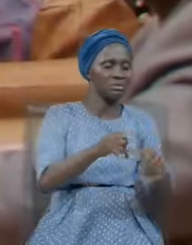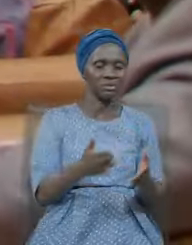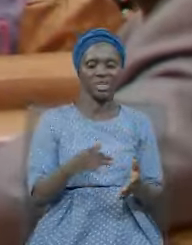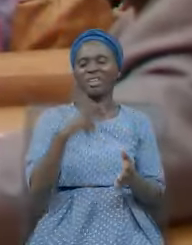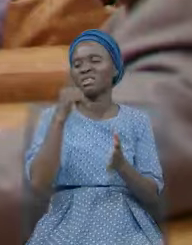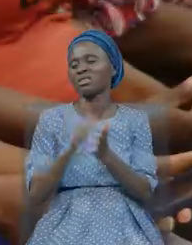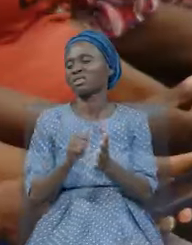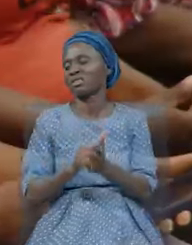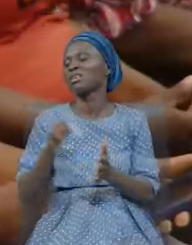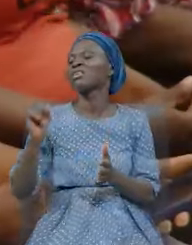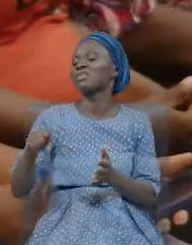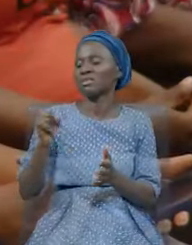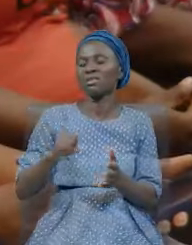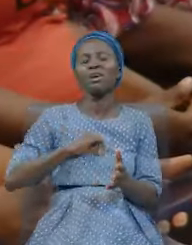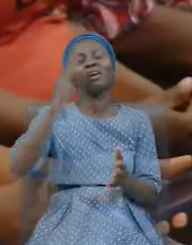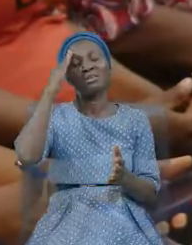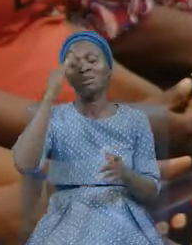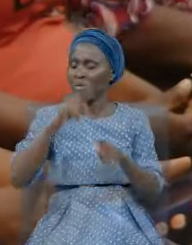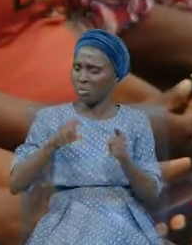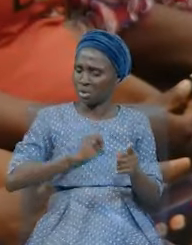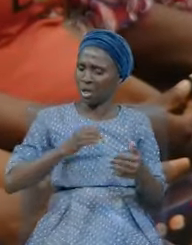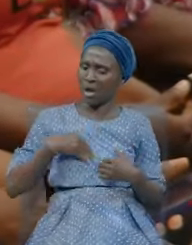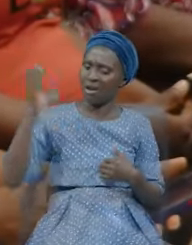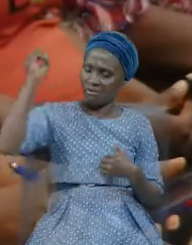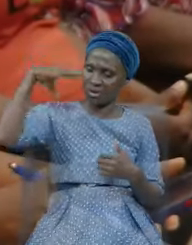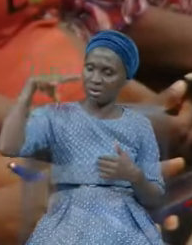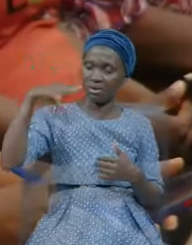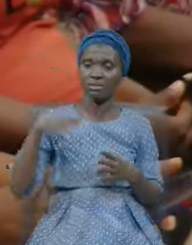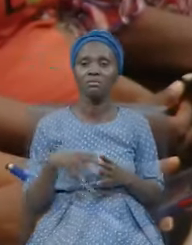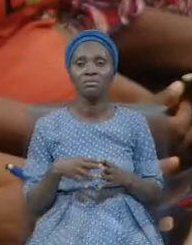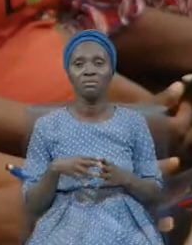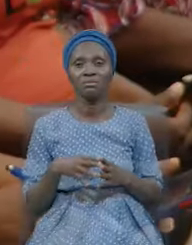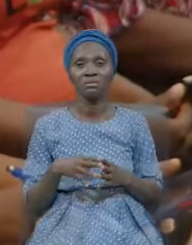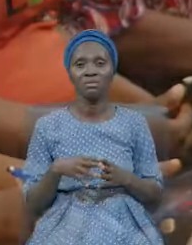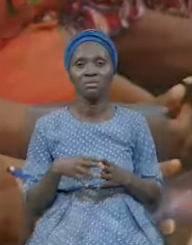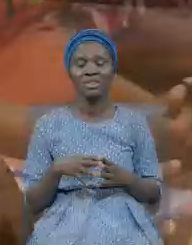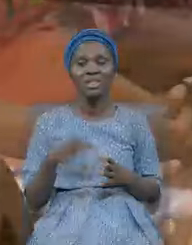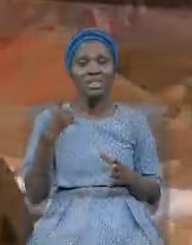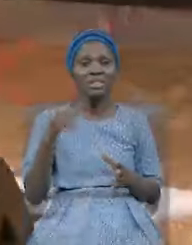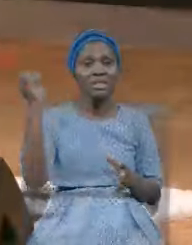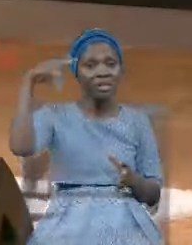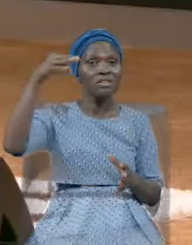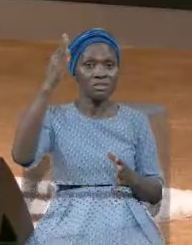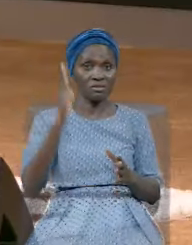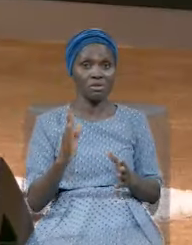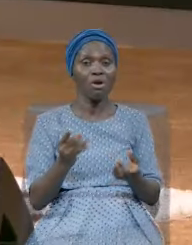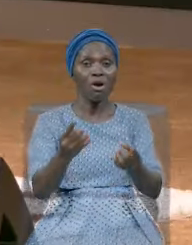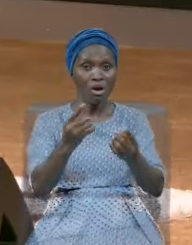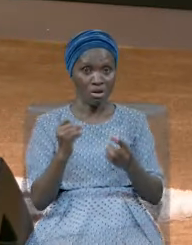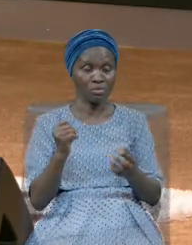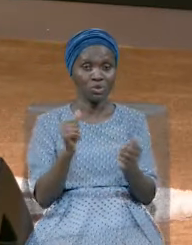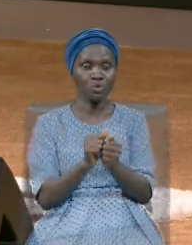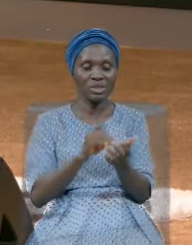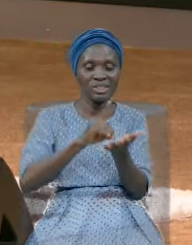preach at me. I have grace. You see, the grace of God comes with divine power. And he